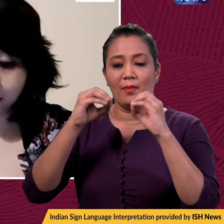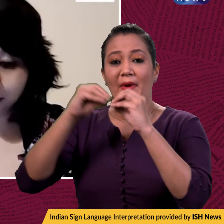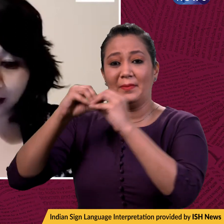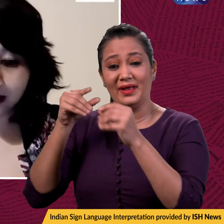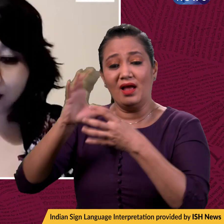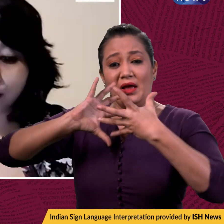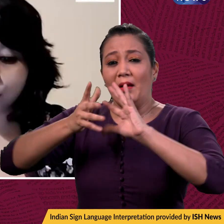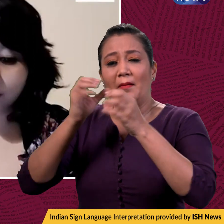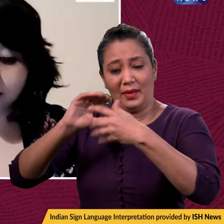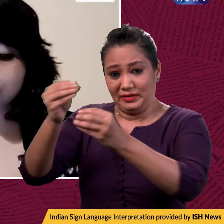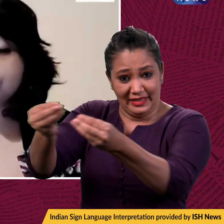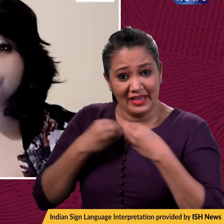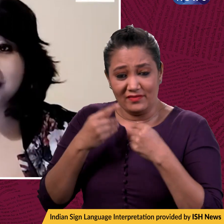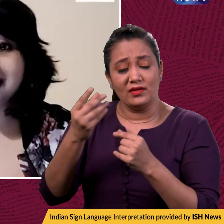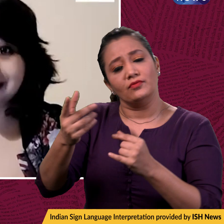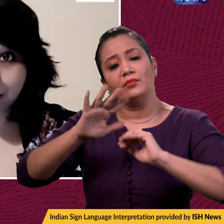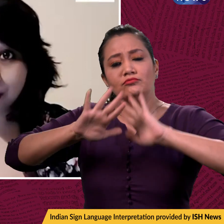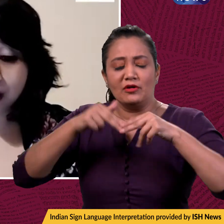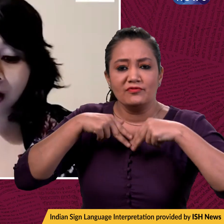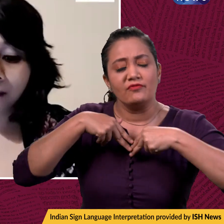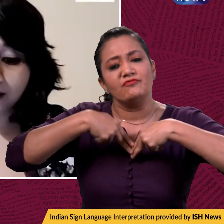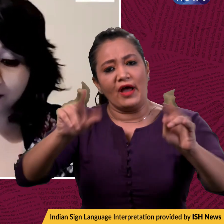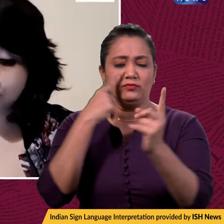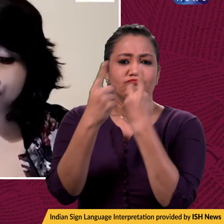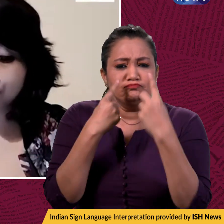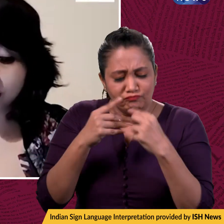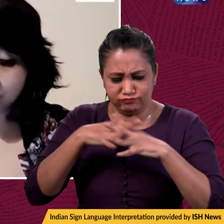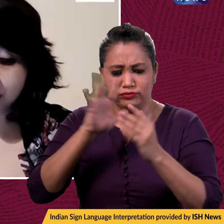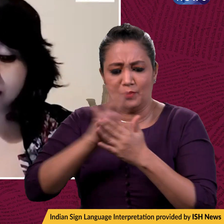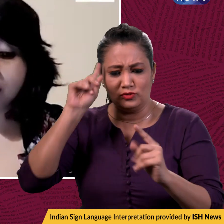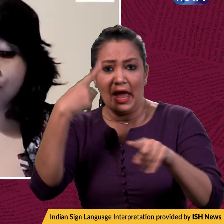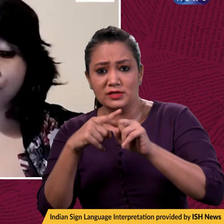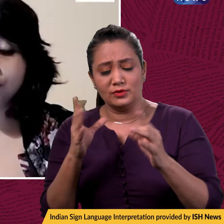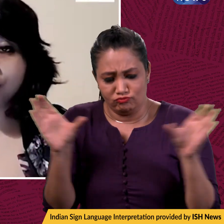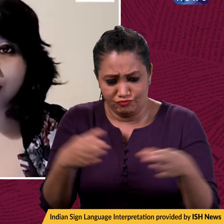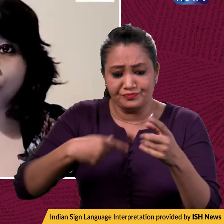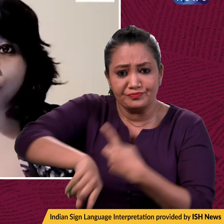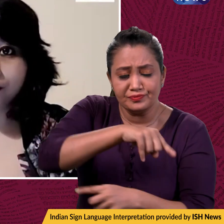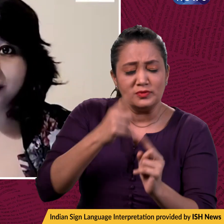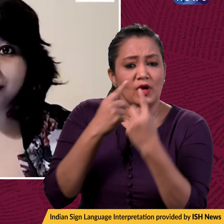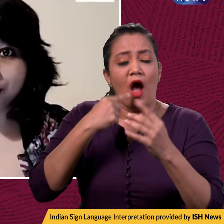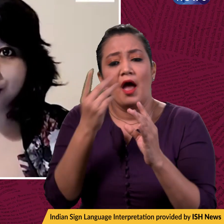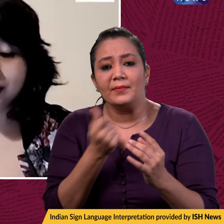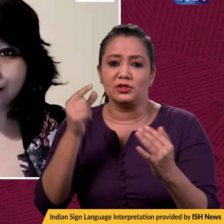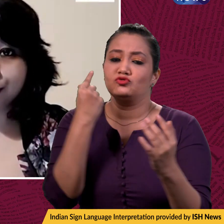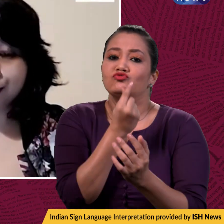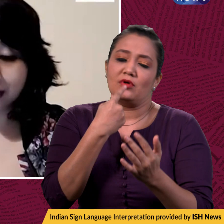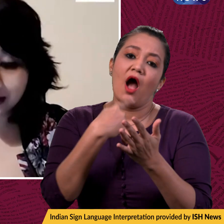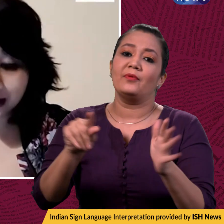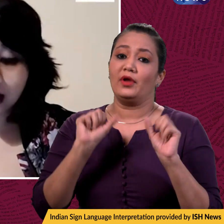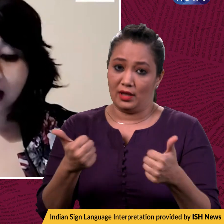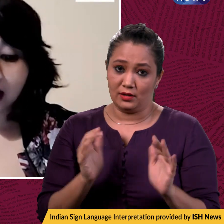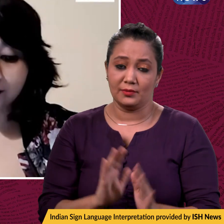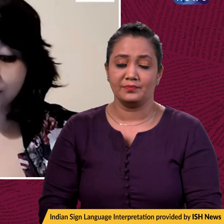from Bharat Biotech on Covaxin, which is being examined by the WHO's experts for the grant of the emergency